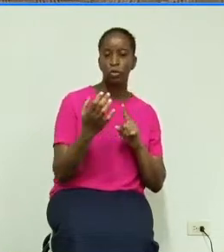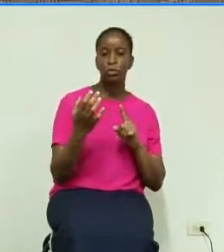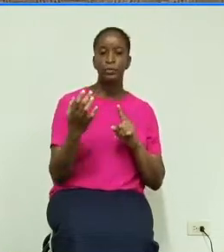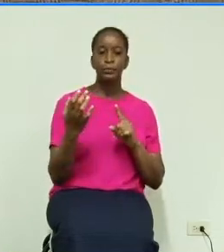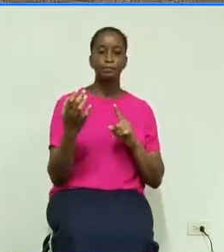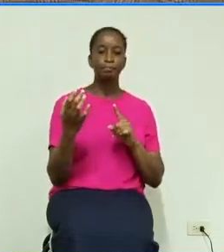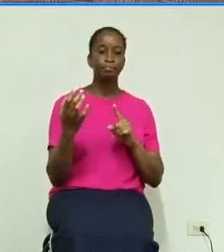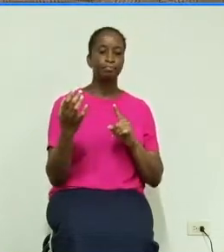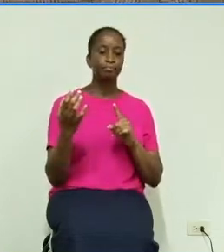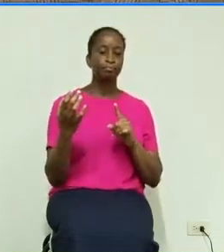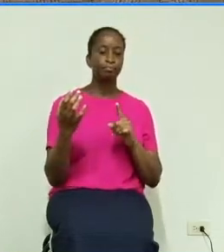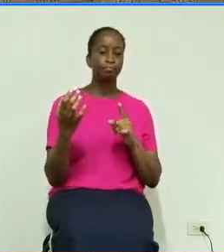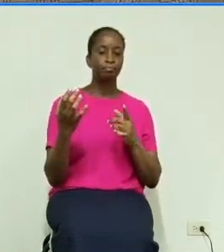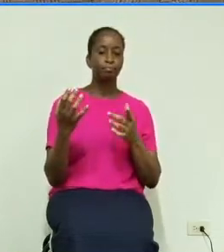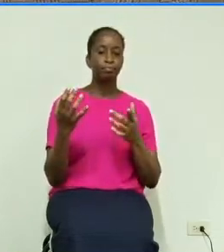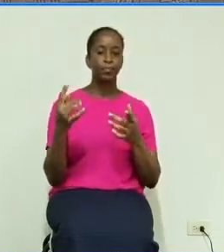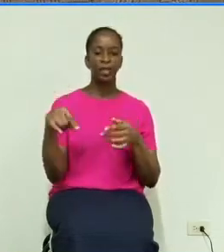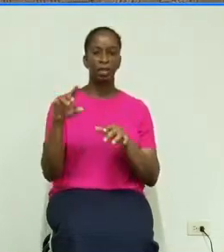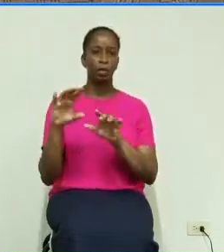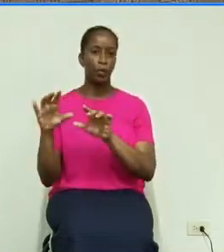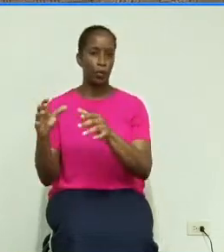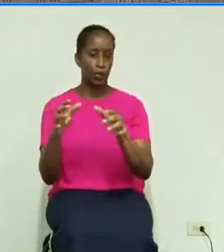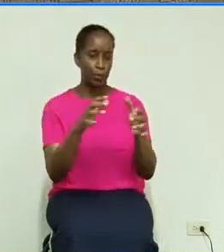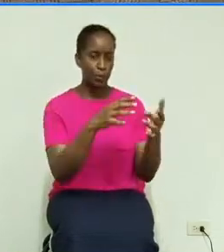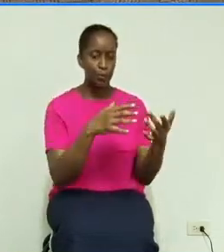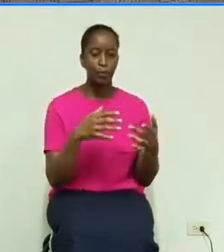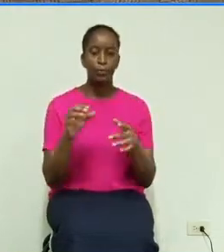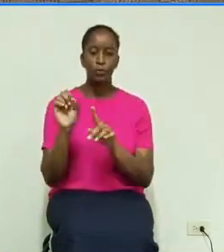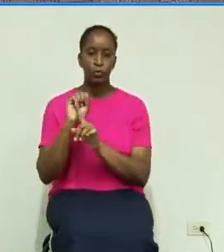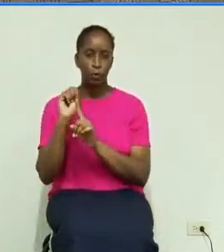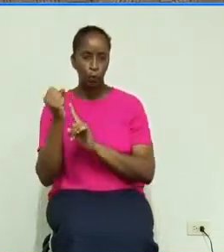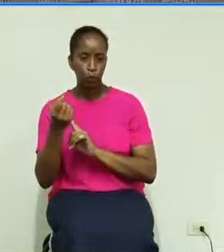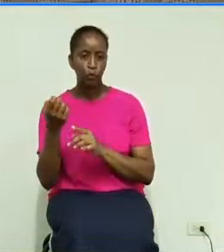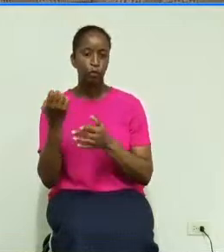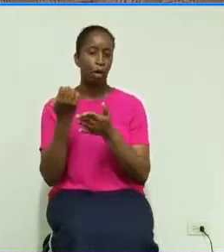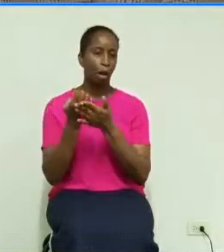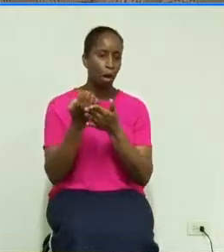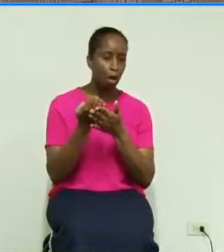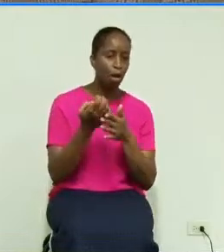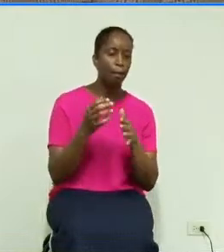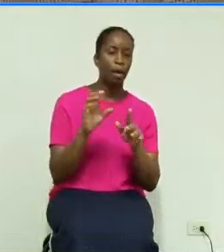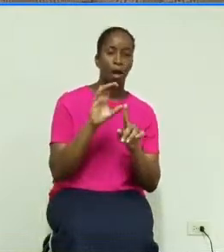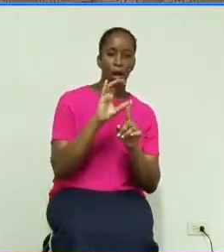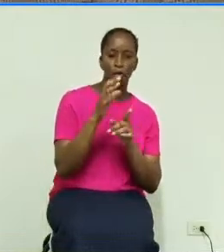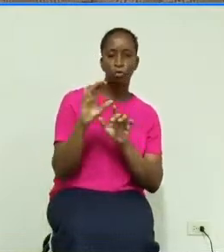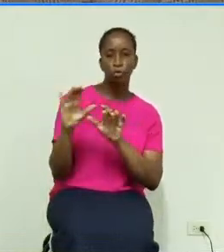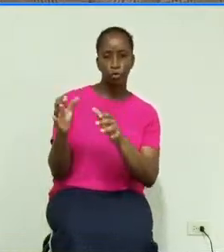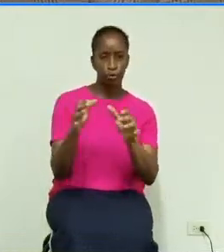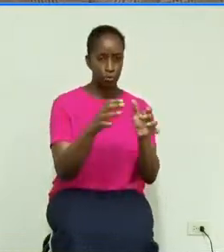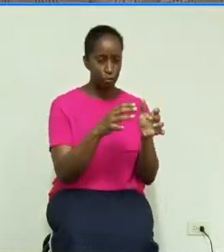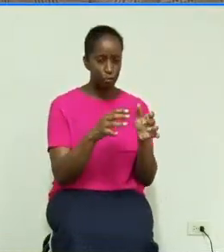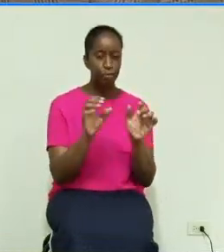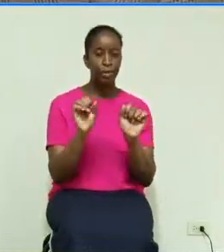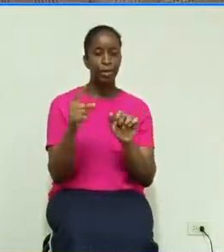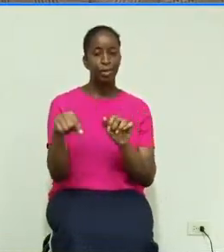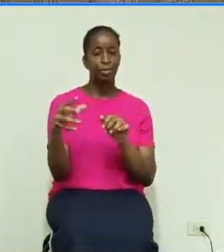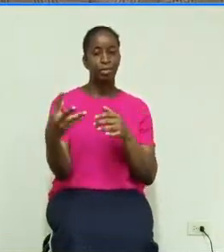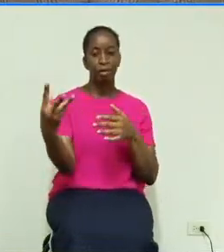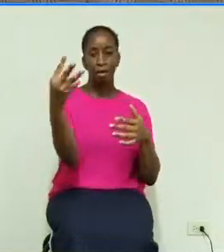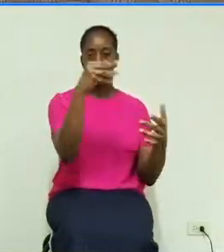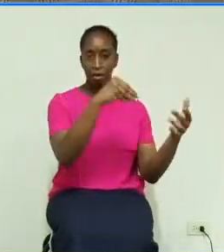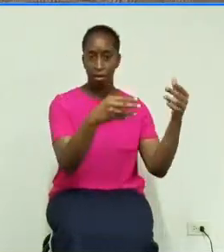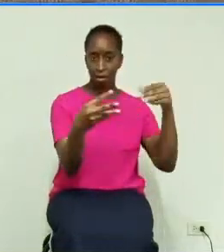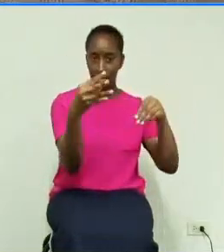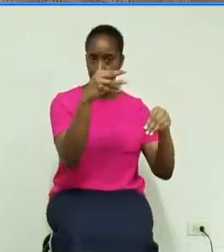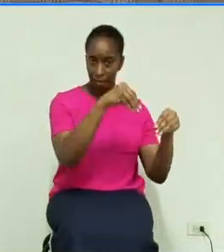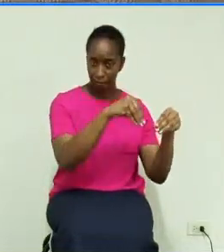limited veto powers, and they're advisory, especially over laws that particularly